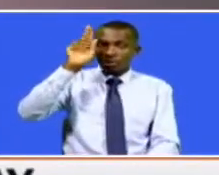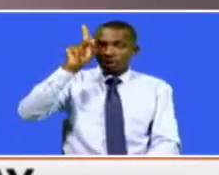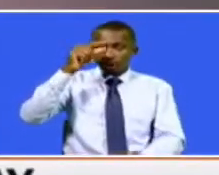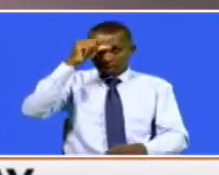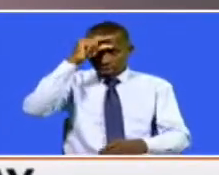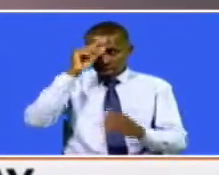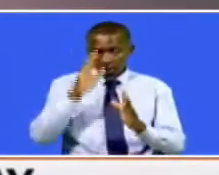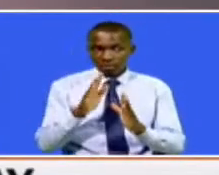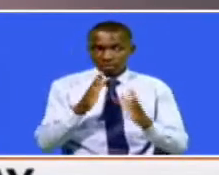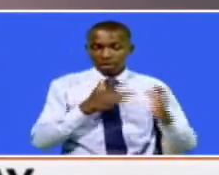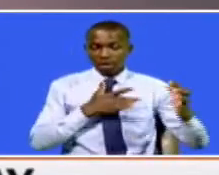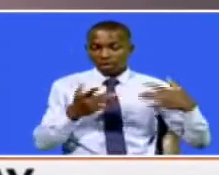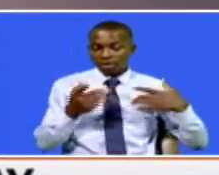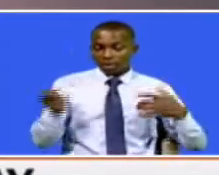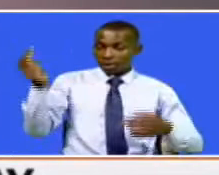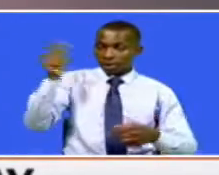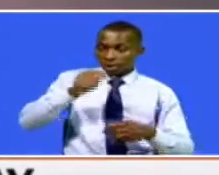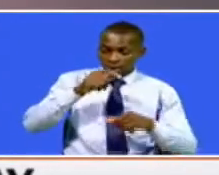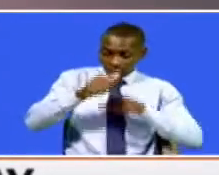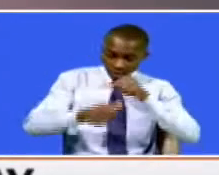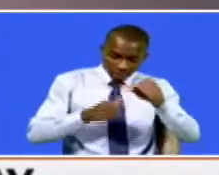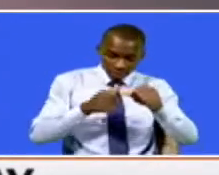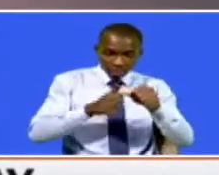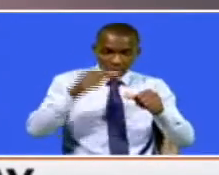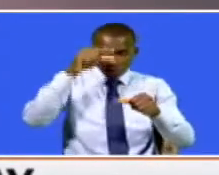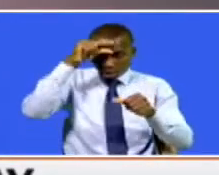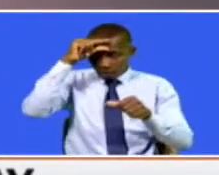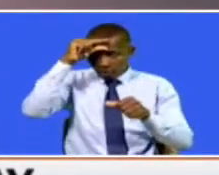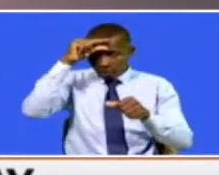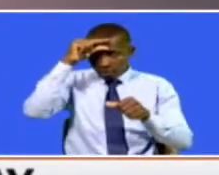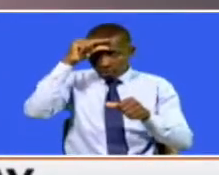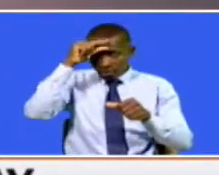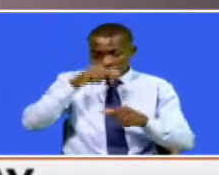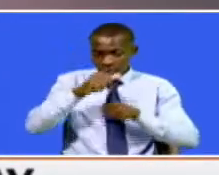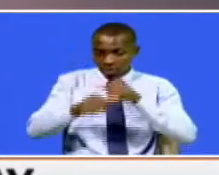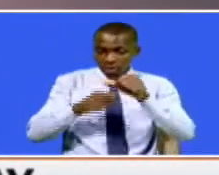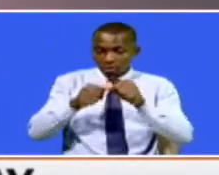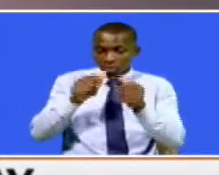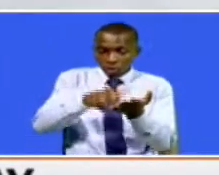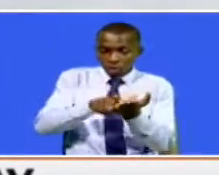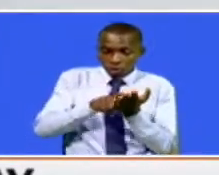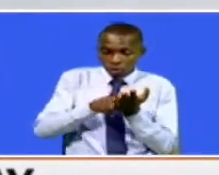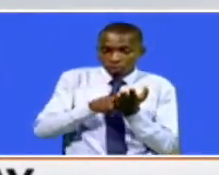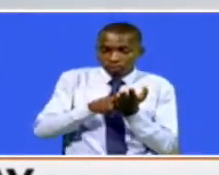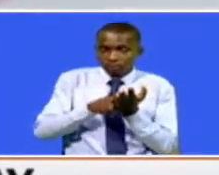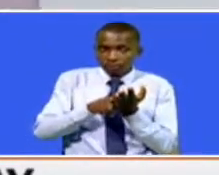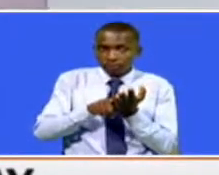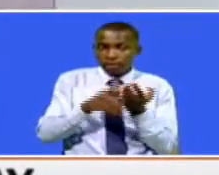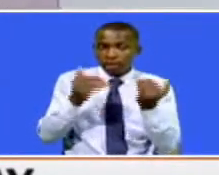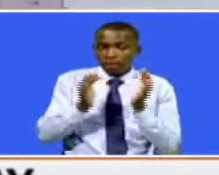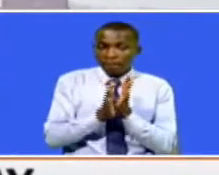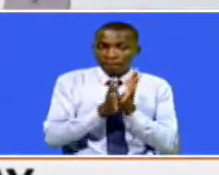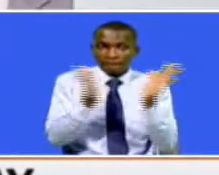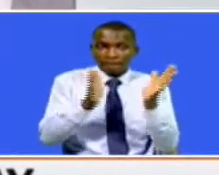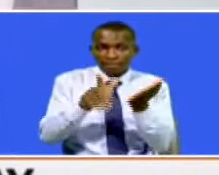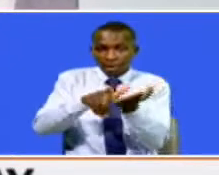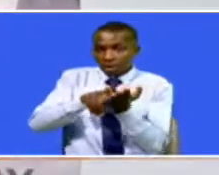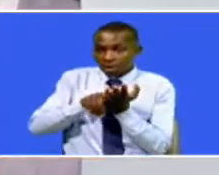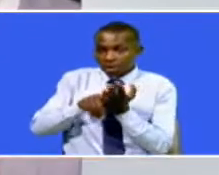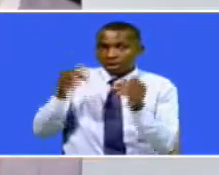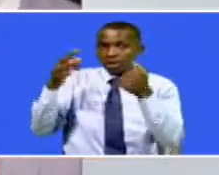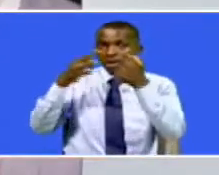when concerns are sky high about the government's appetite for loans. As it stands, the public debt stands